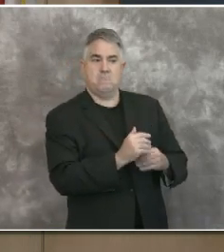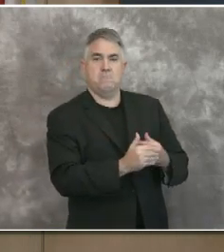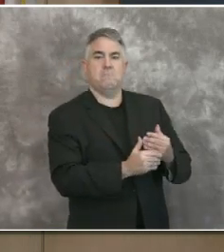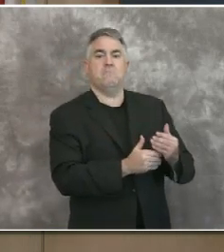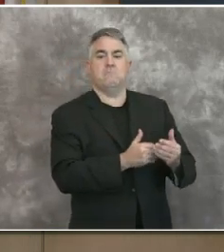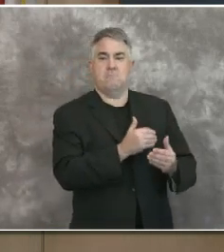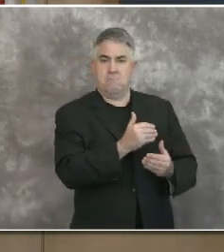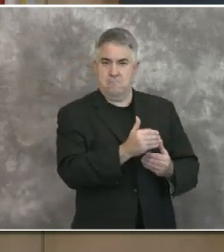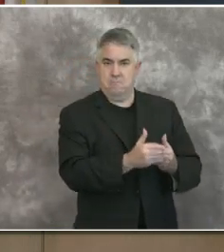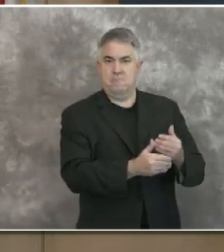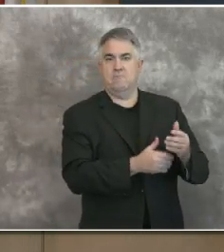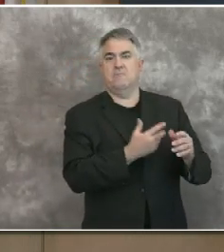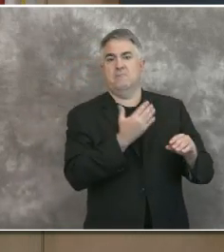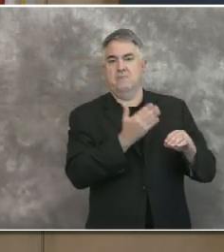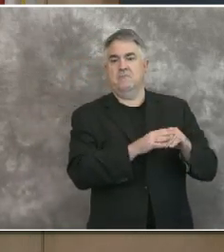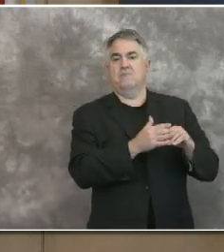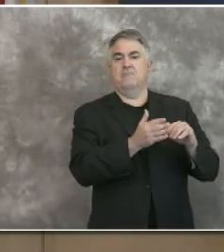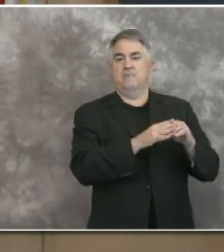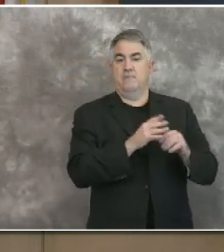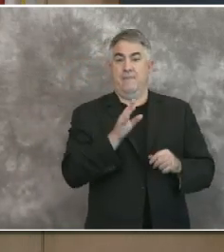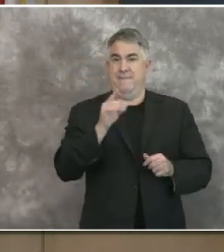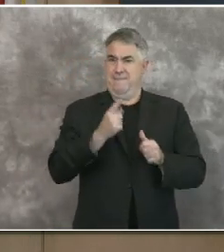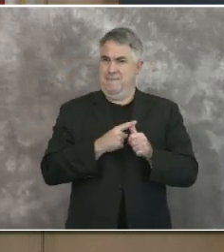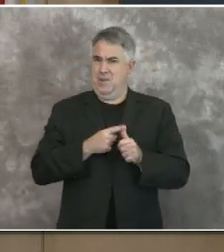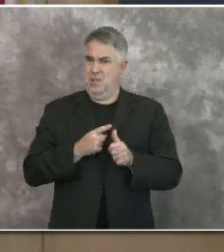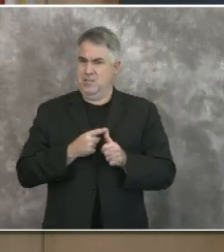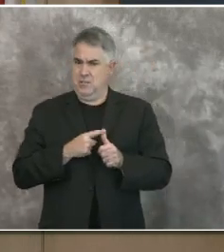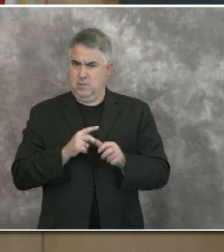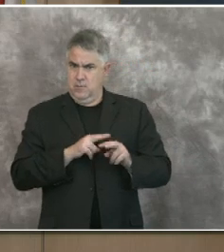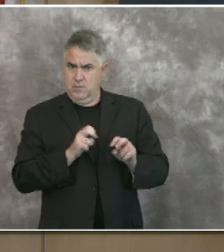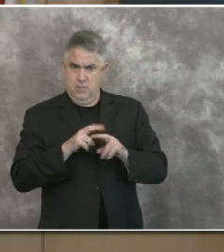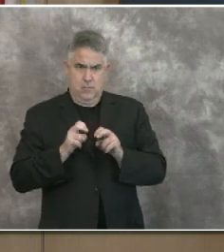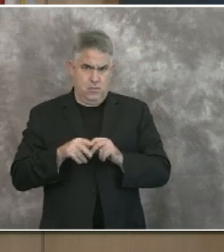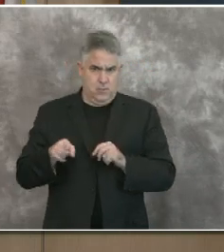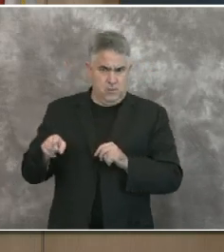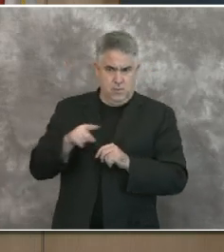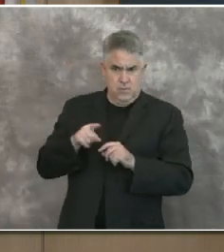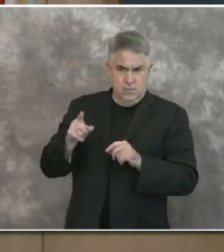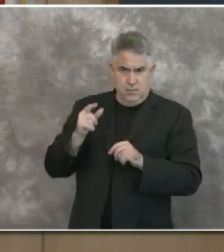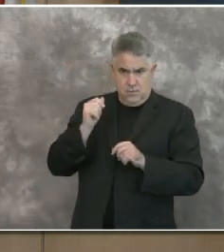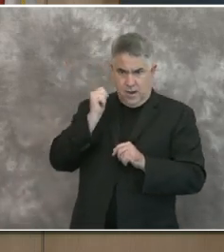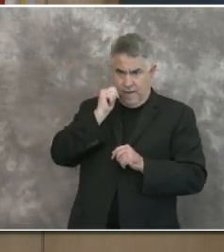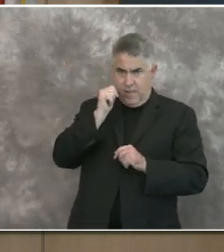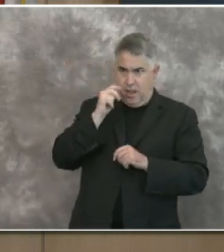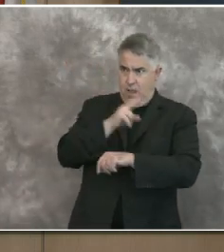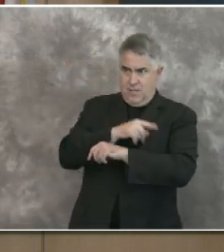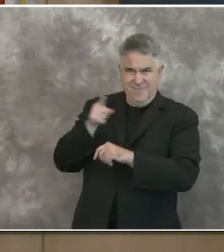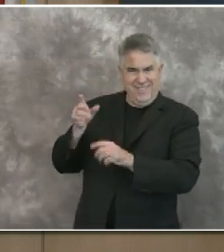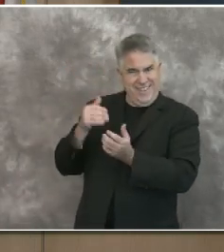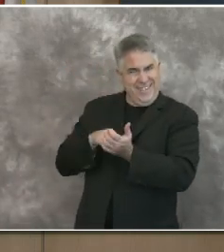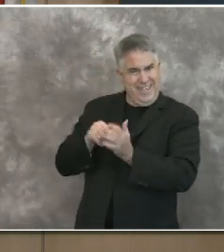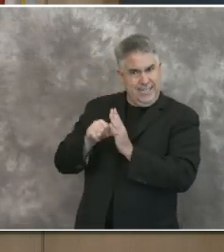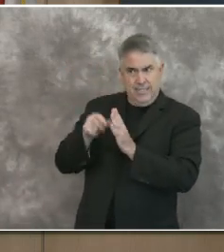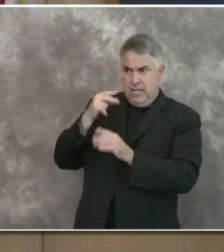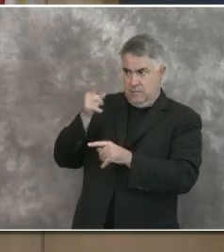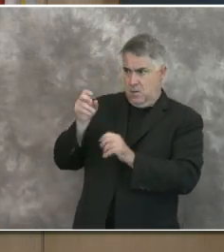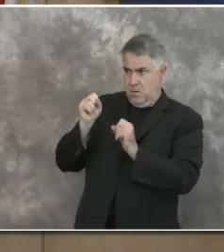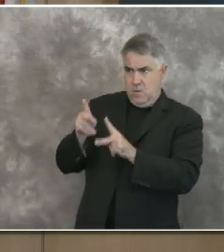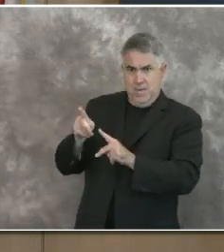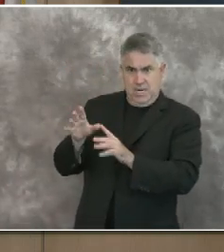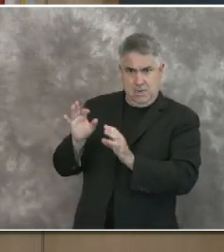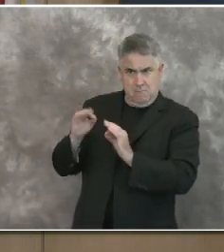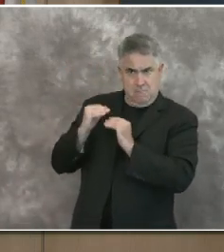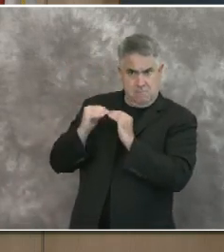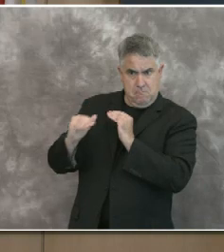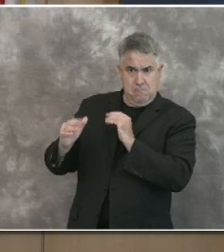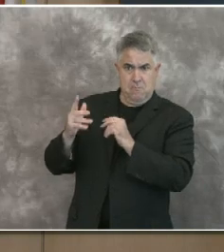step, assess the impact on our public health settings, understanding that the signs of spread, there's a lag